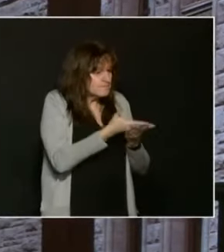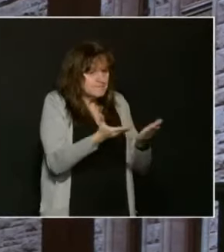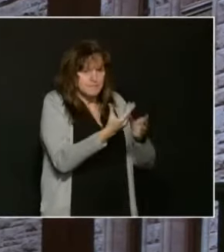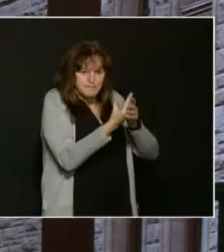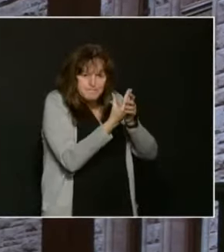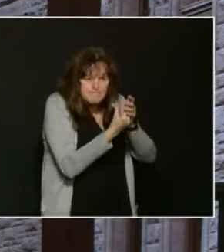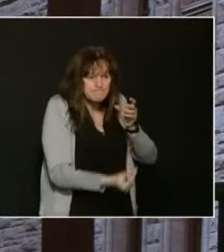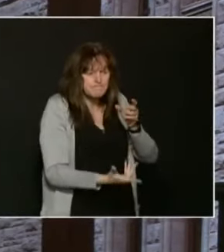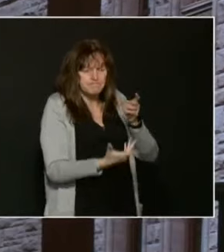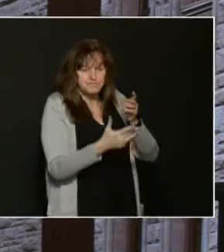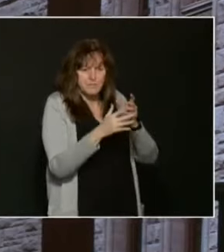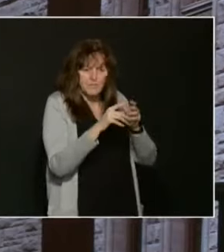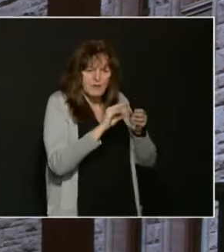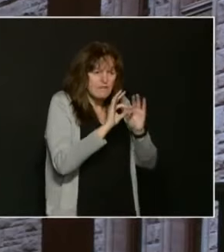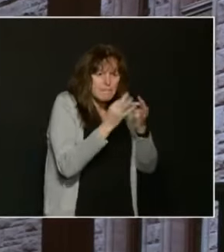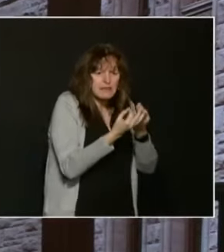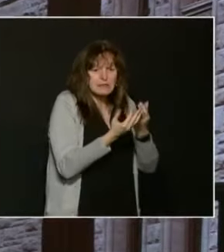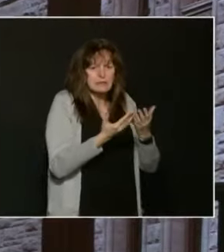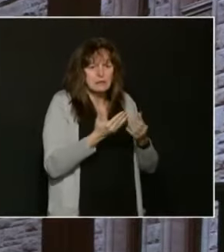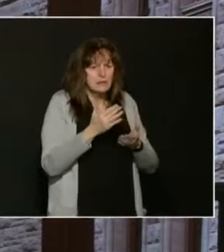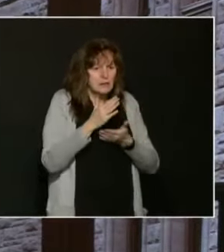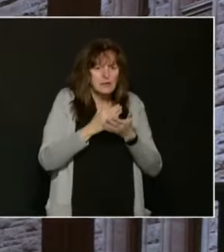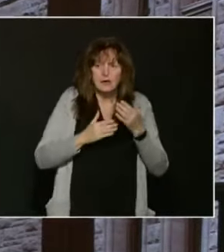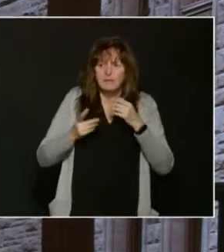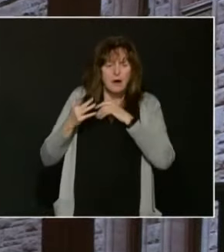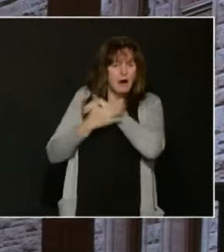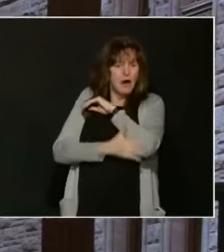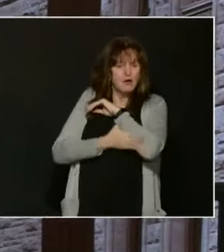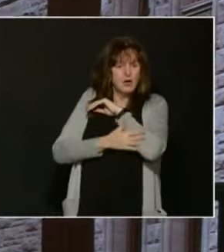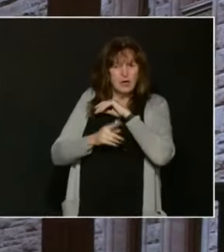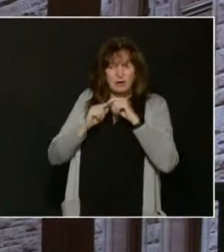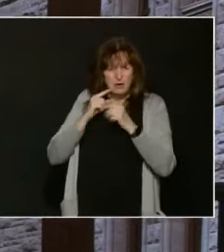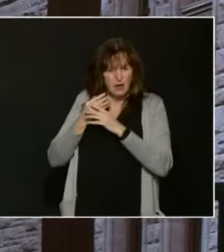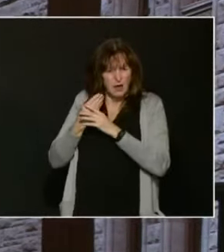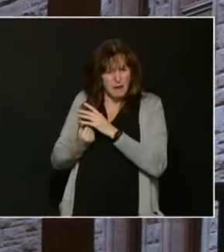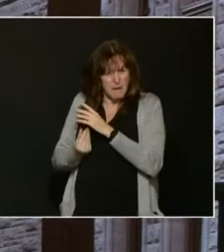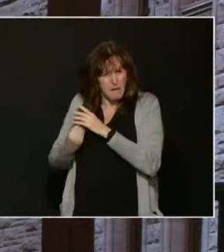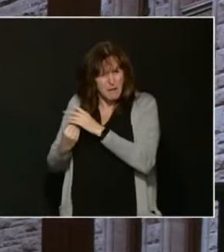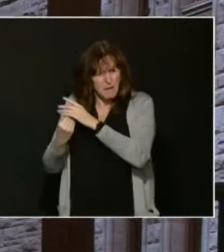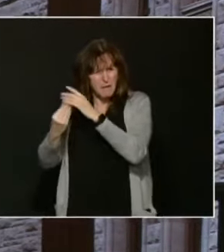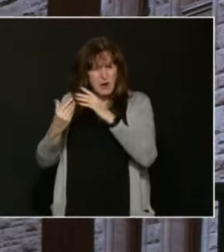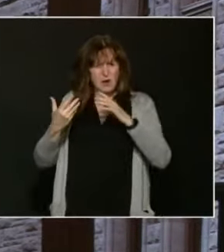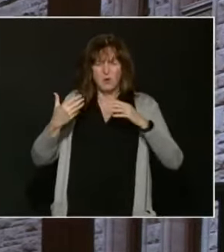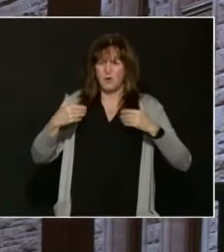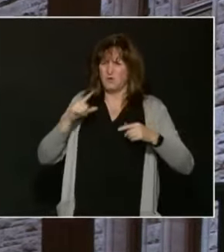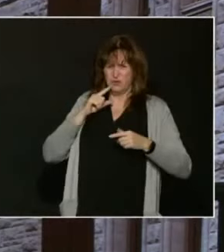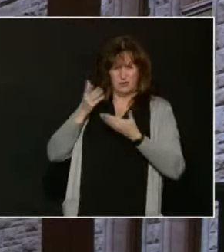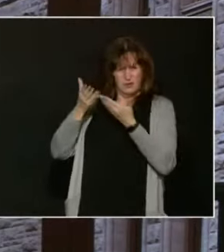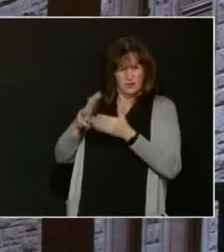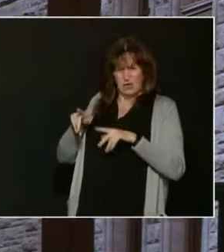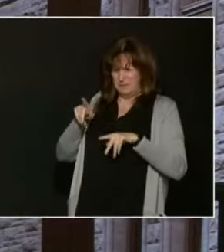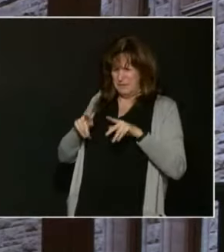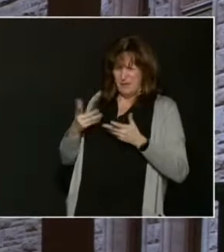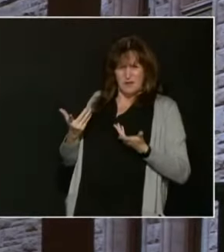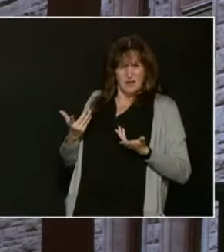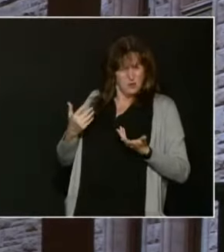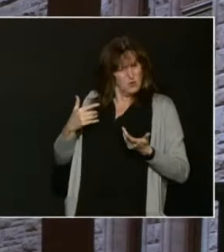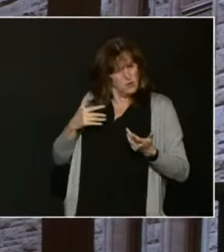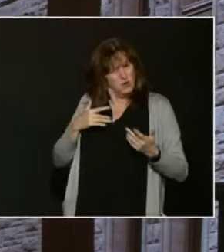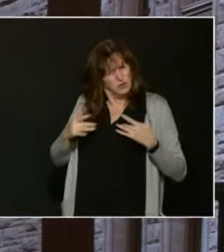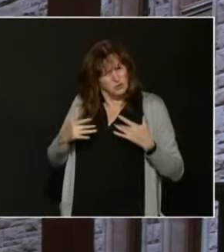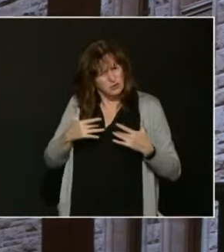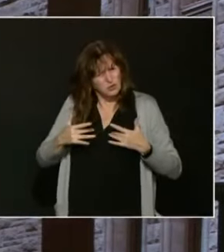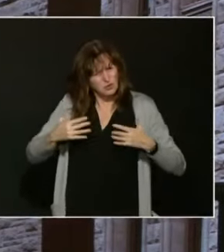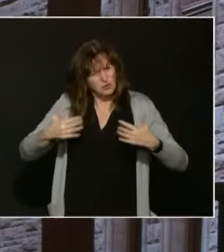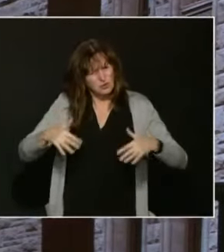of their families and young people as well. And we're concerned always about those aspects. So while we have achieved lower